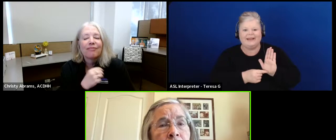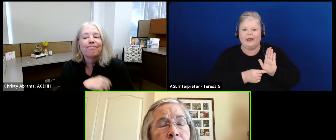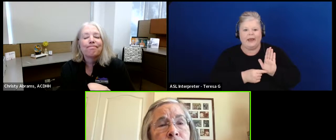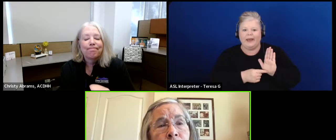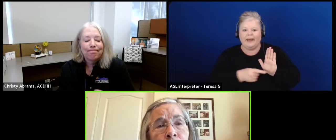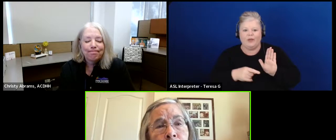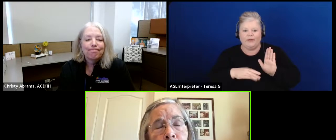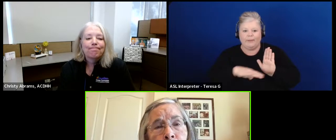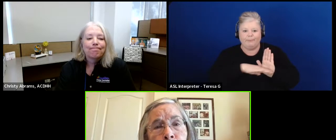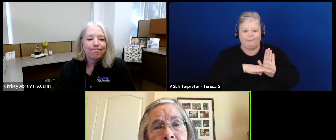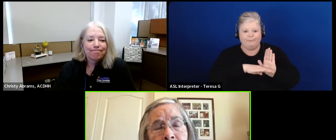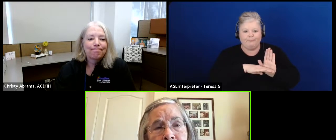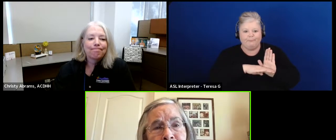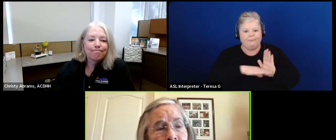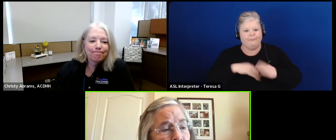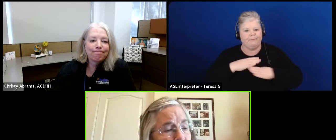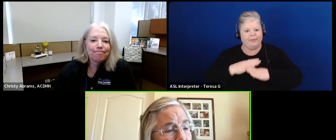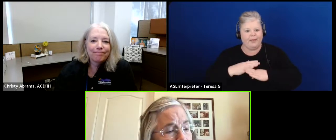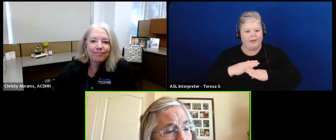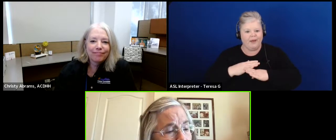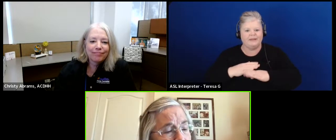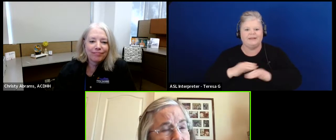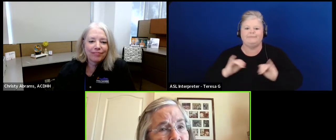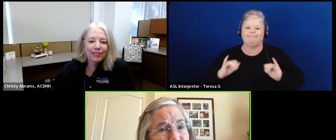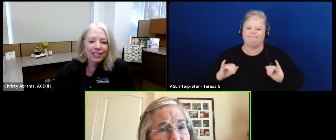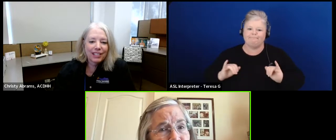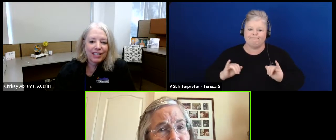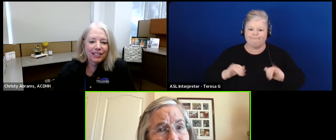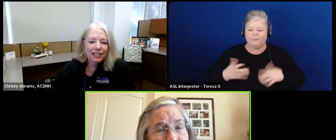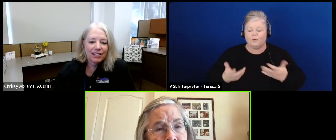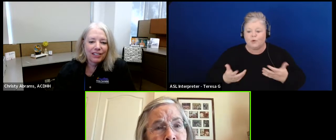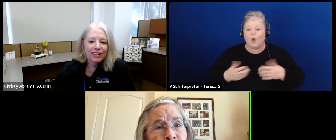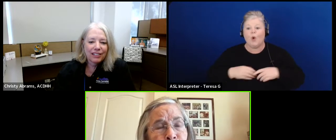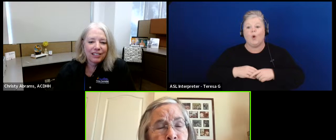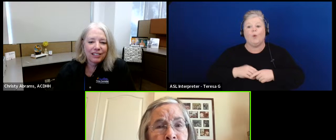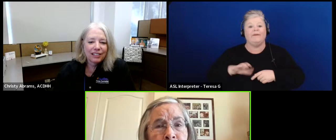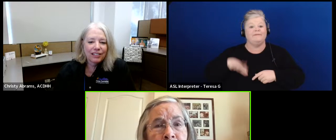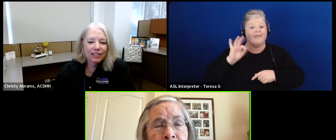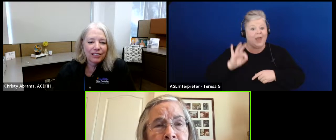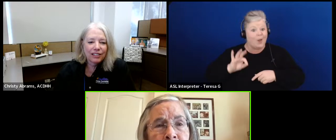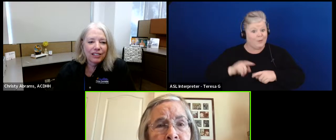microphones. So we have found a different device, and